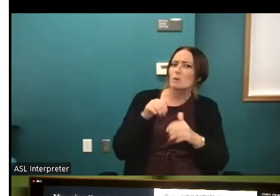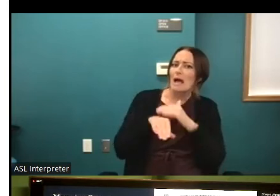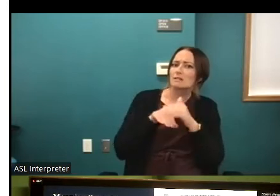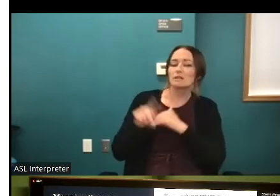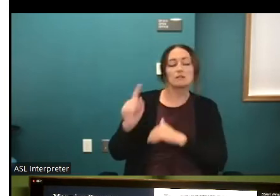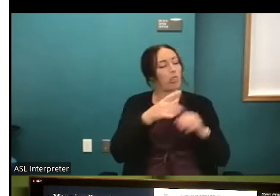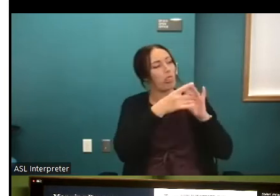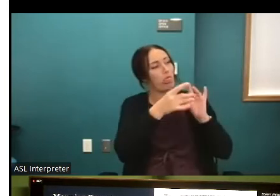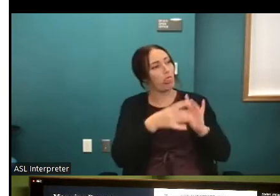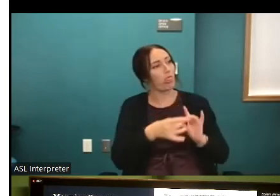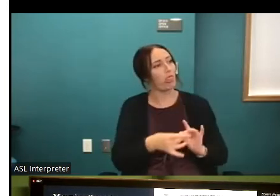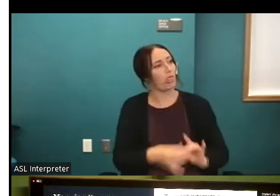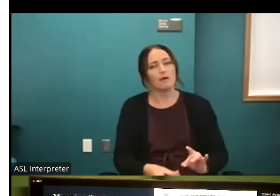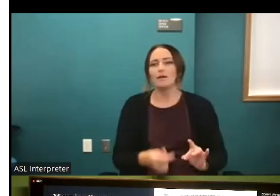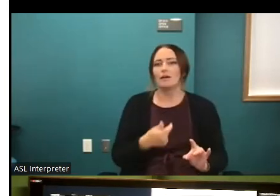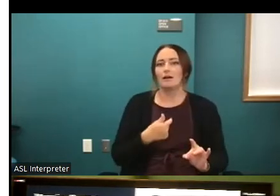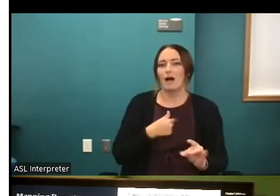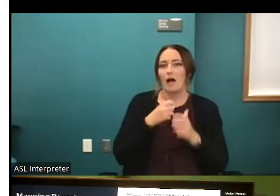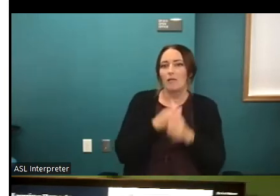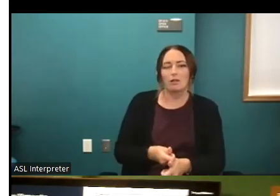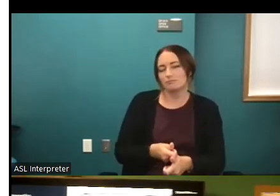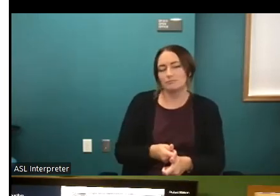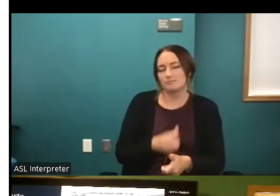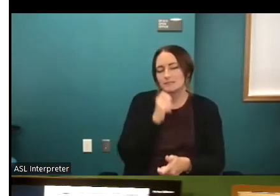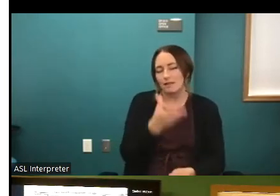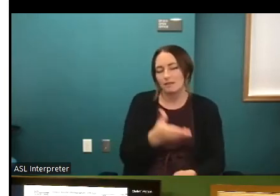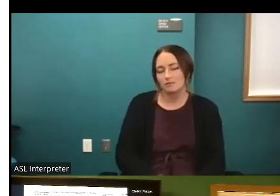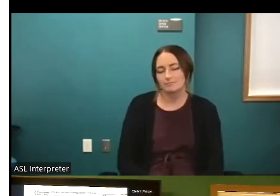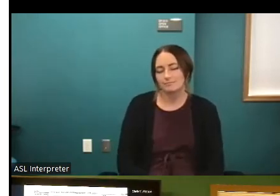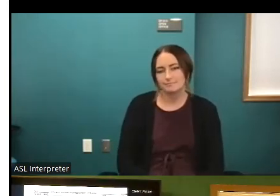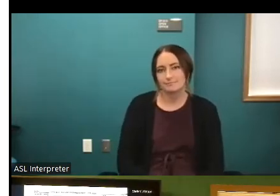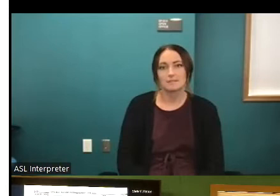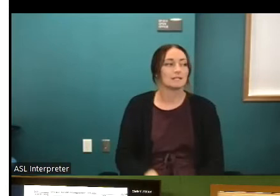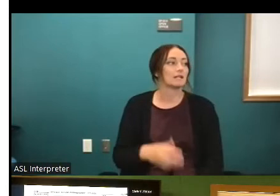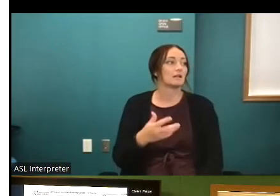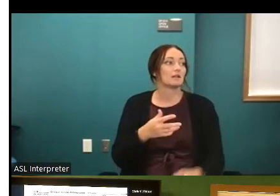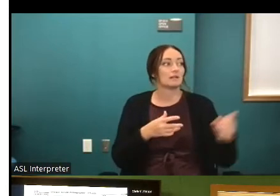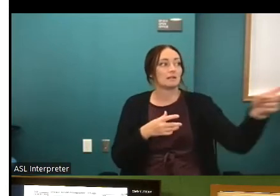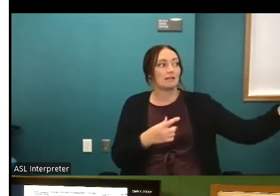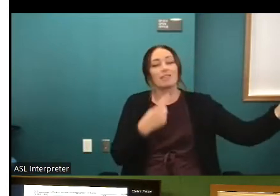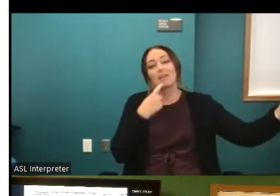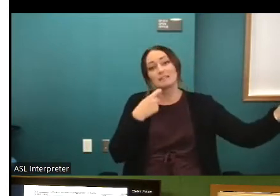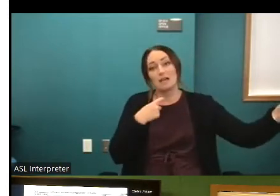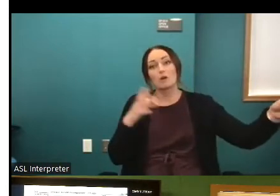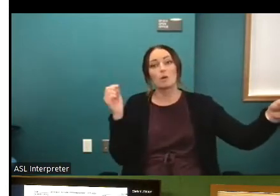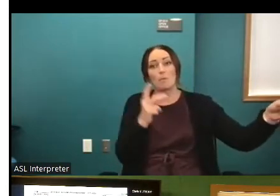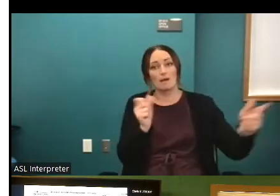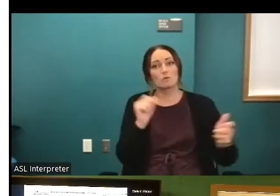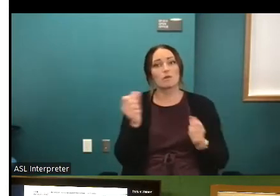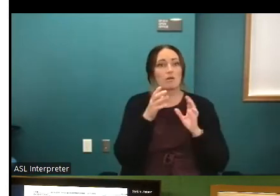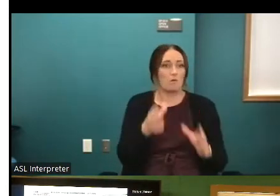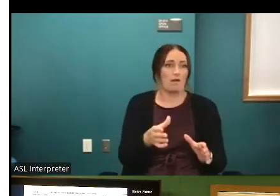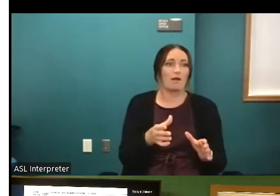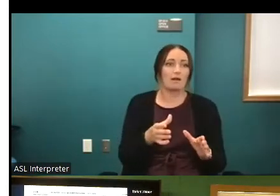and then it's not there. Only on their newest one though. Okay, cool. Well, they said it would revert back to the Yeah, other ones. they said.